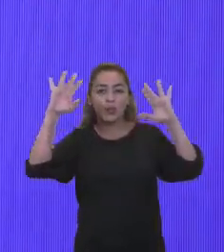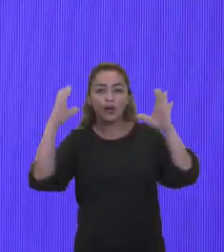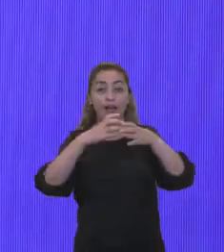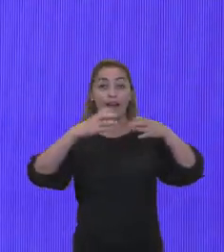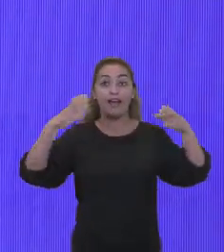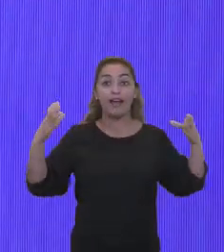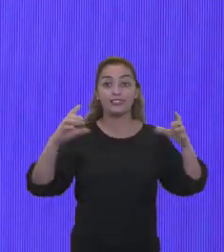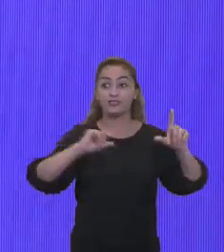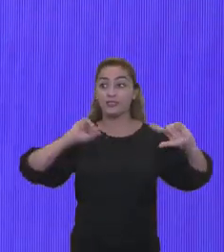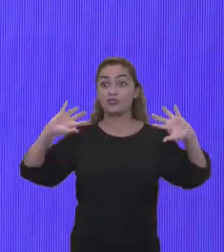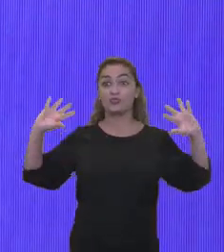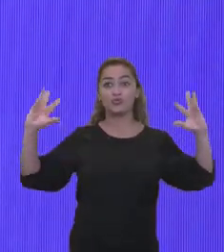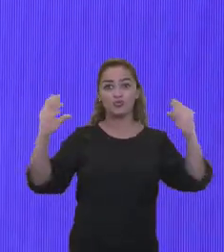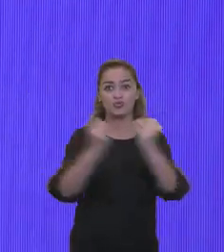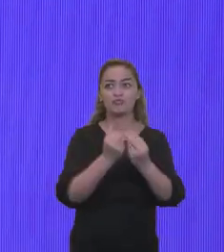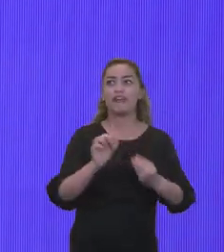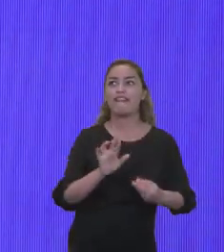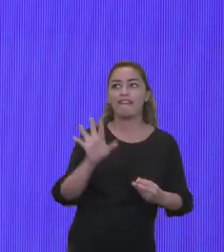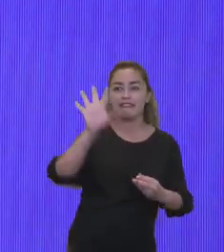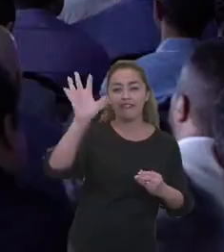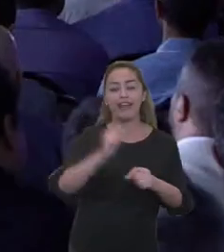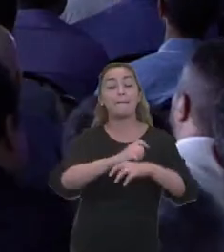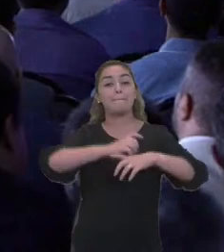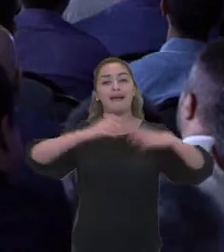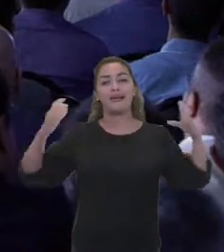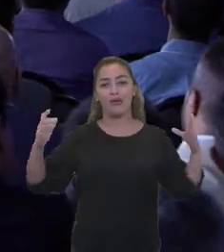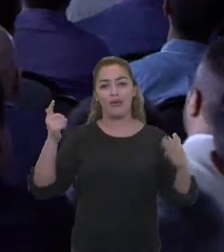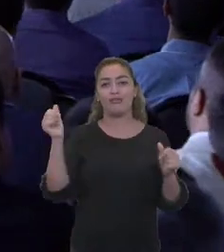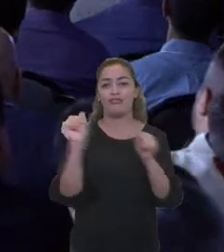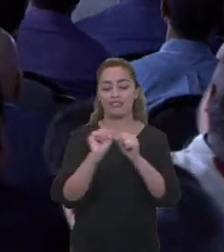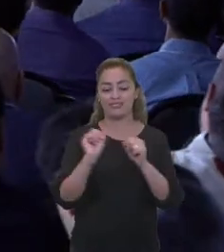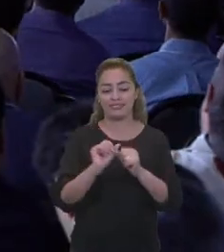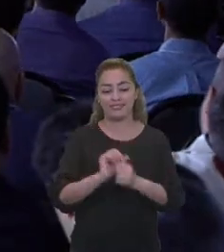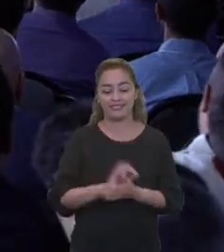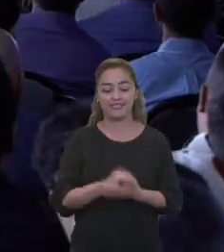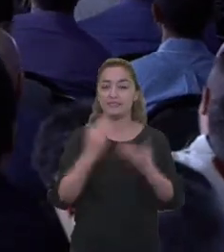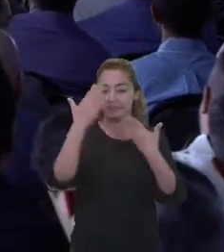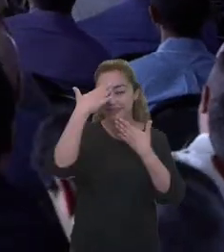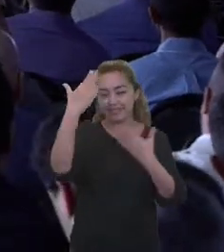big to do something even bigger in the Brazilian slums. Thank you.